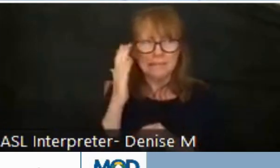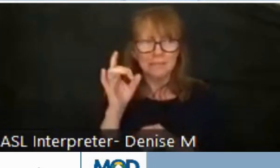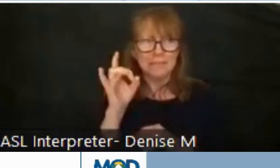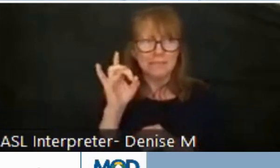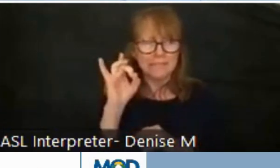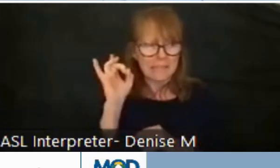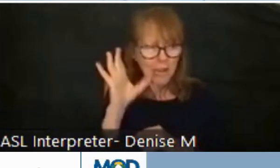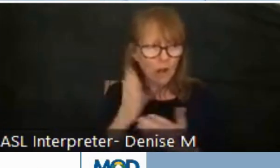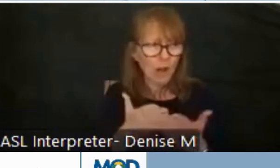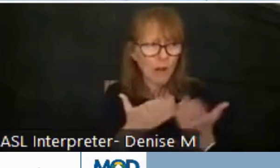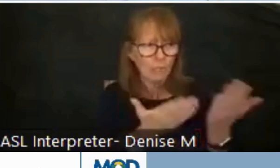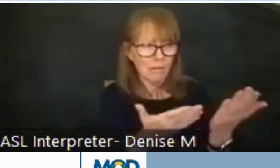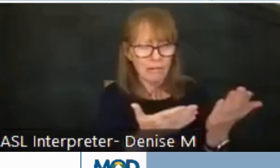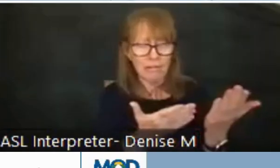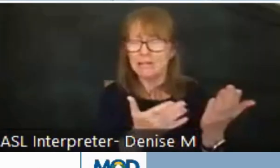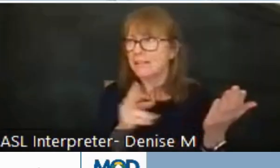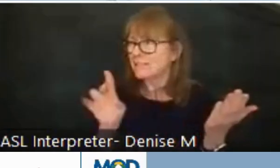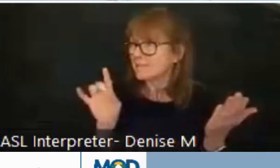solution.